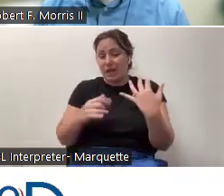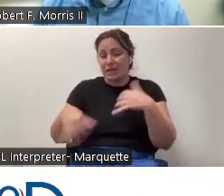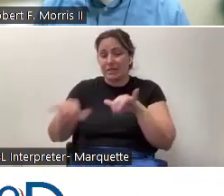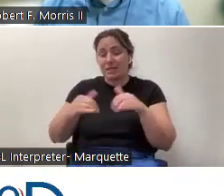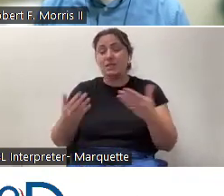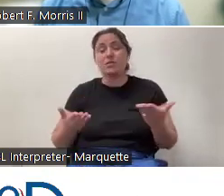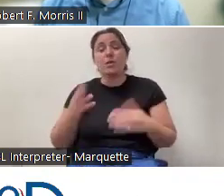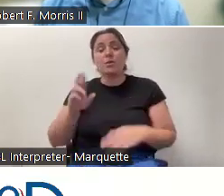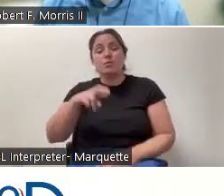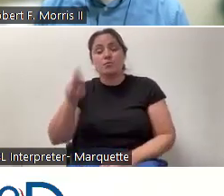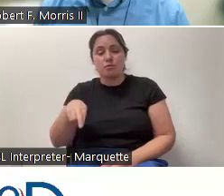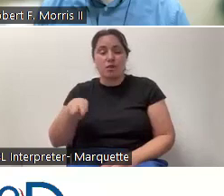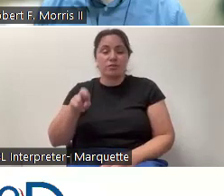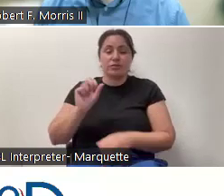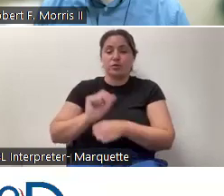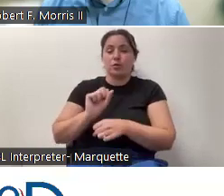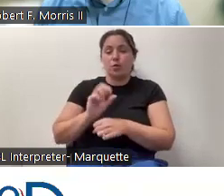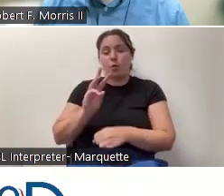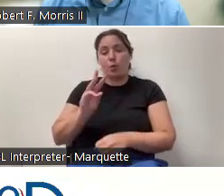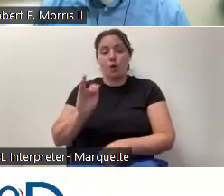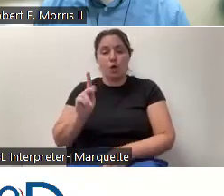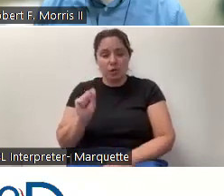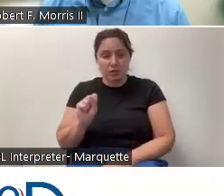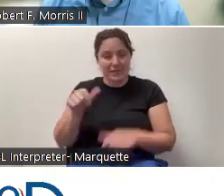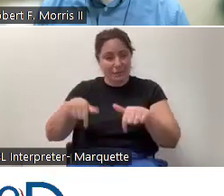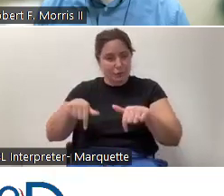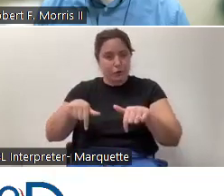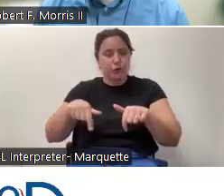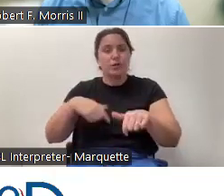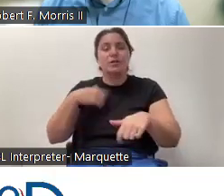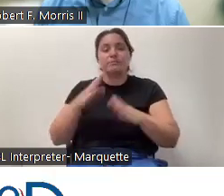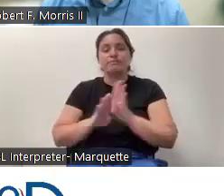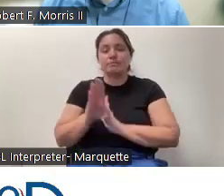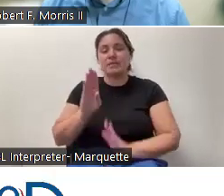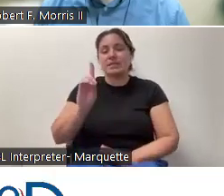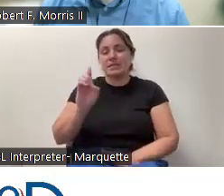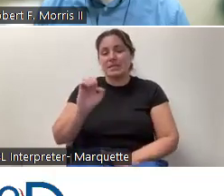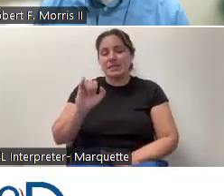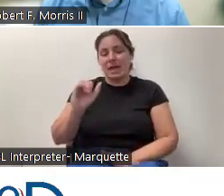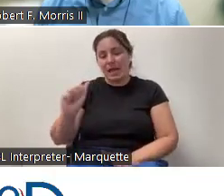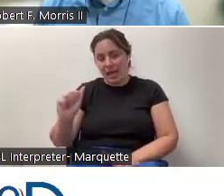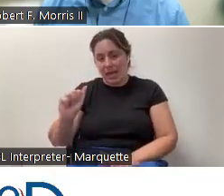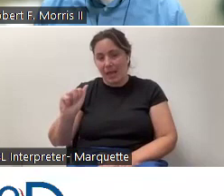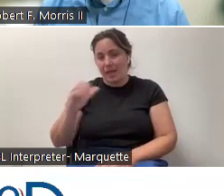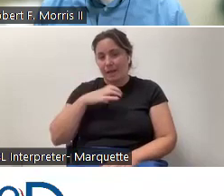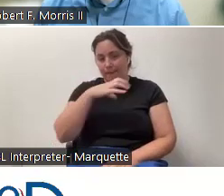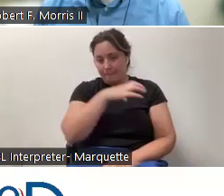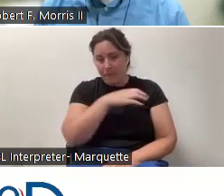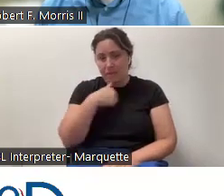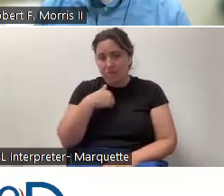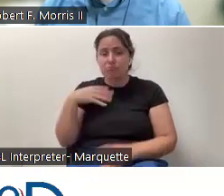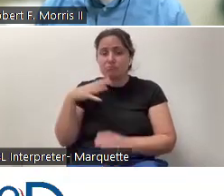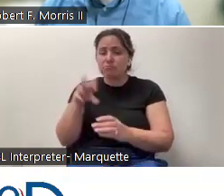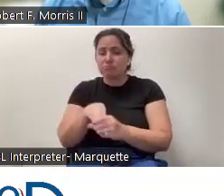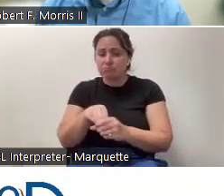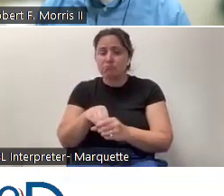Works, so here specifically, we've developed a DEIA committee. So I'm a part of that, and